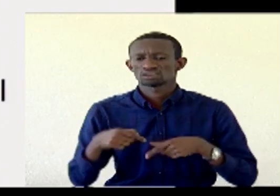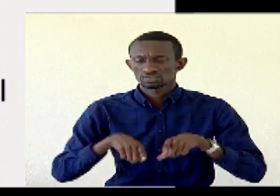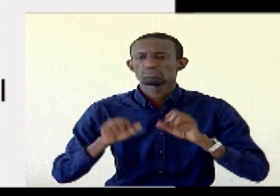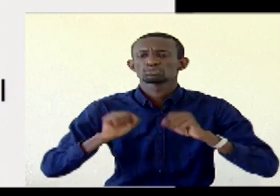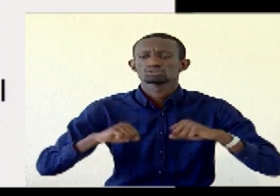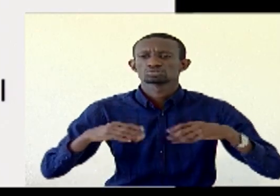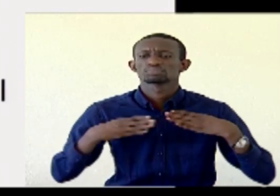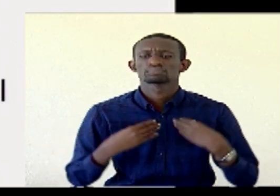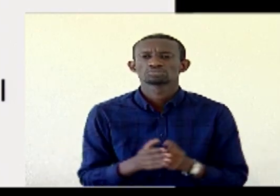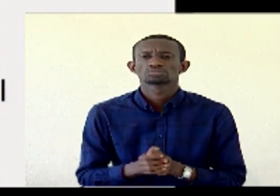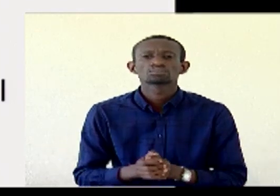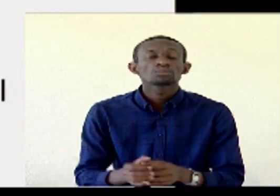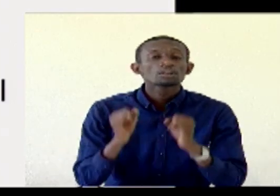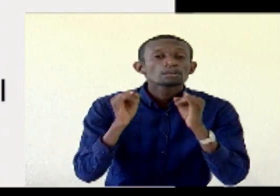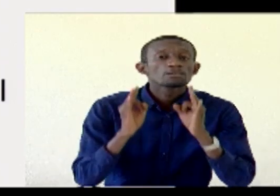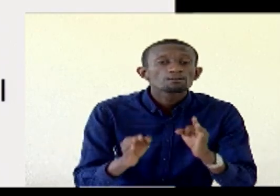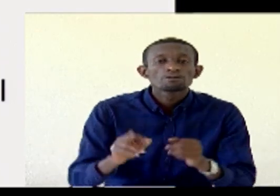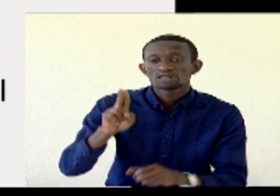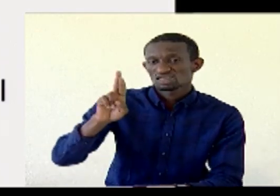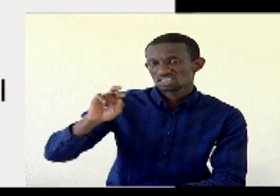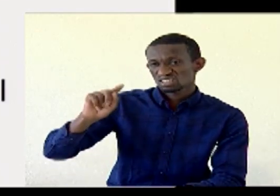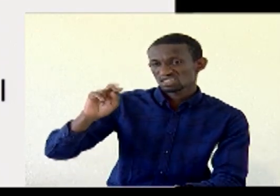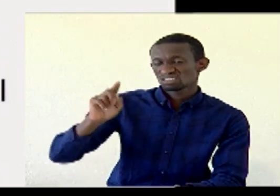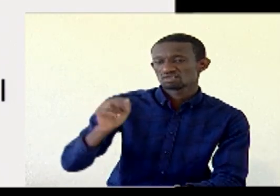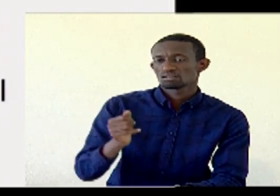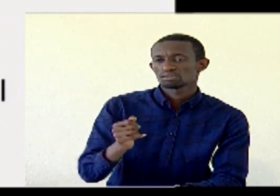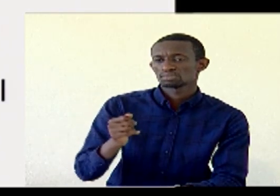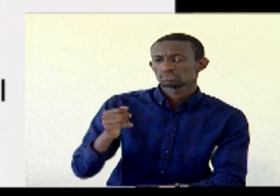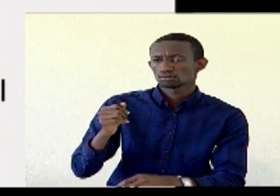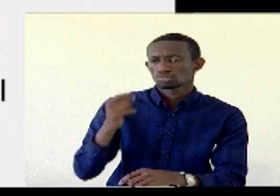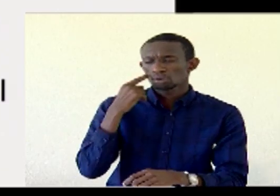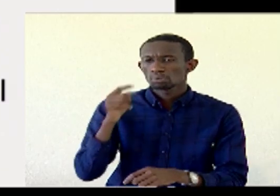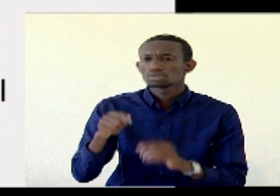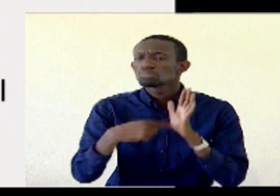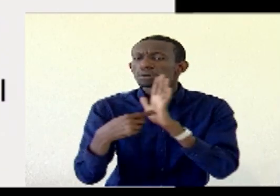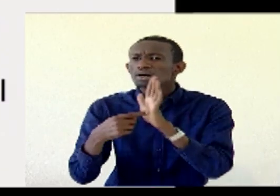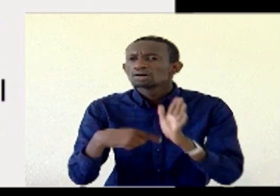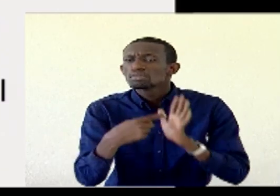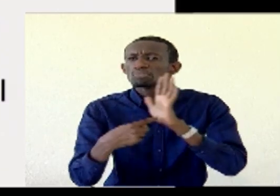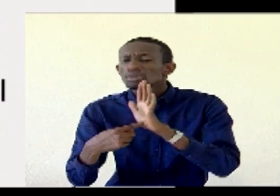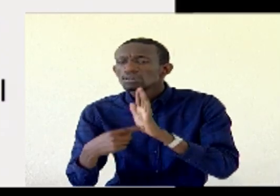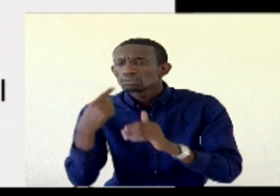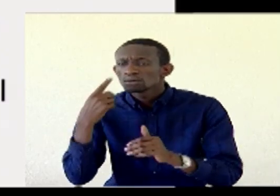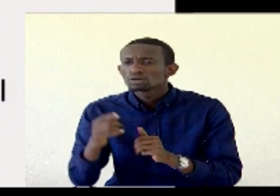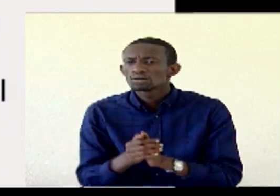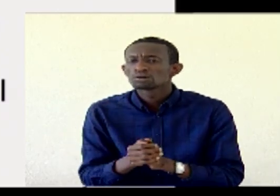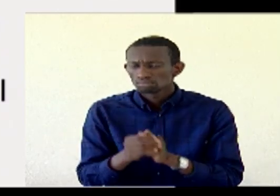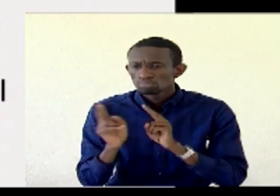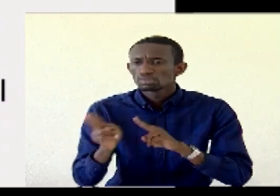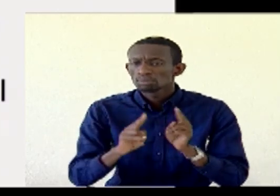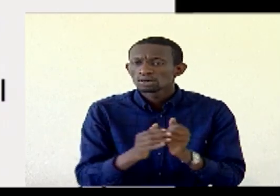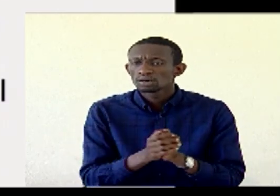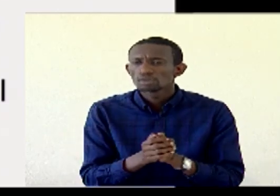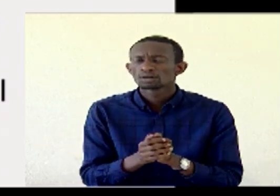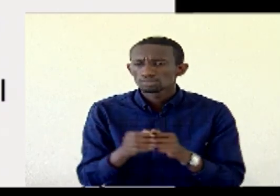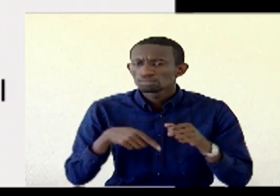occurs in a correct order, normal urination occurs. When they are signaled very properly, now a normal urination occurs.